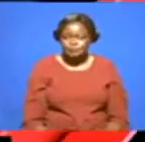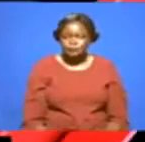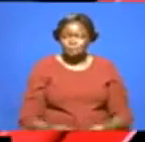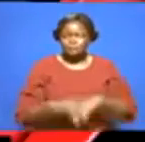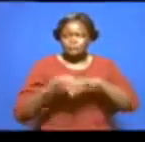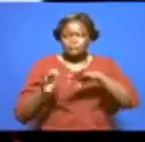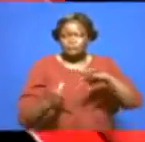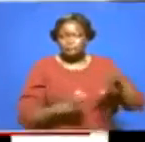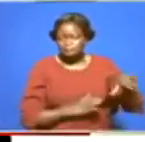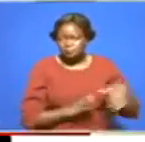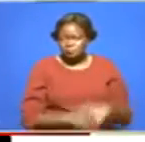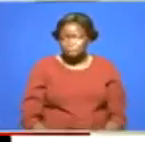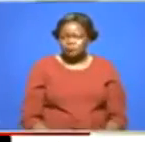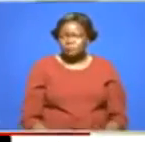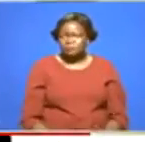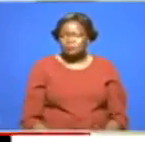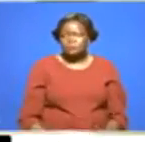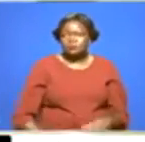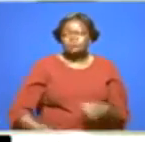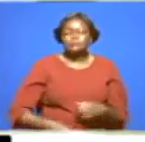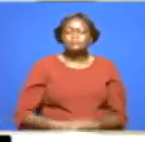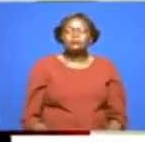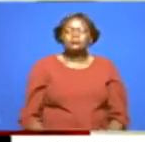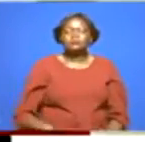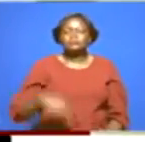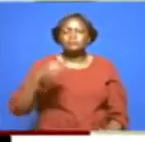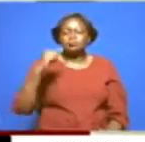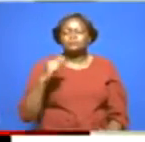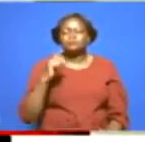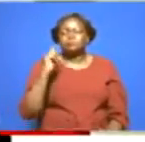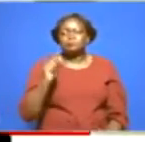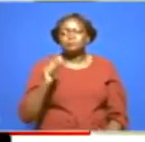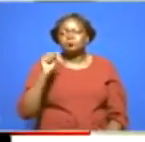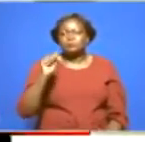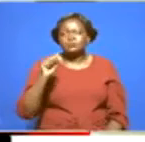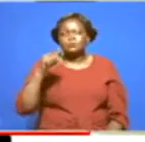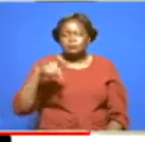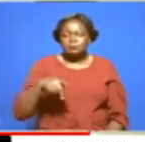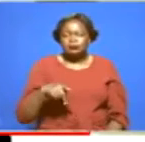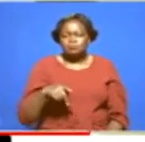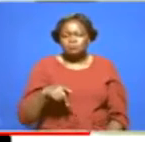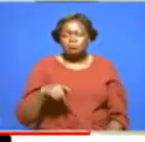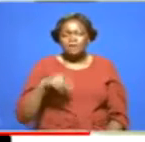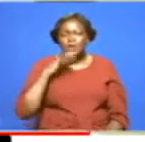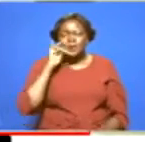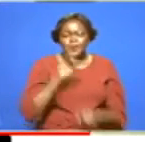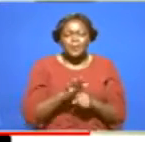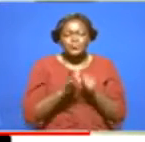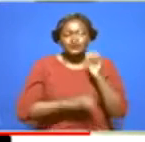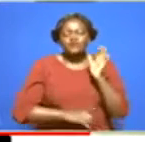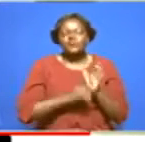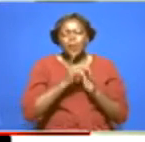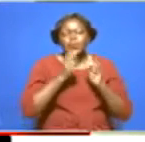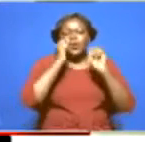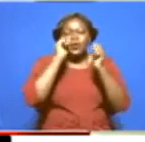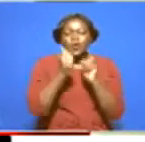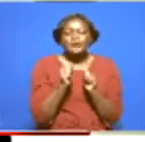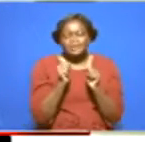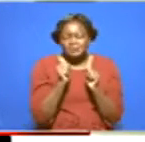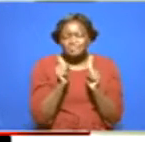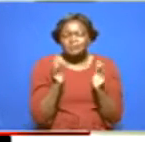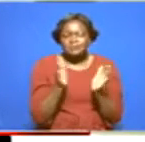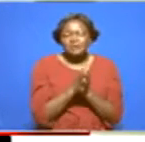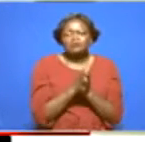Green Thinking Action Party has pledged to groom and also to develop competent and visionary leaders who will change